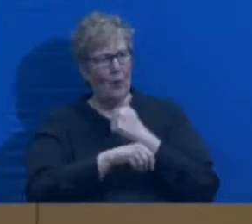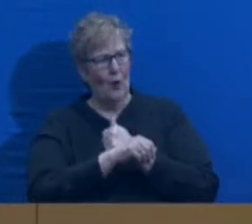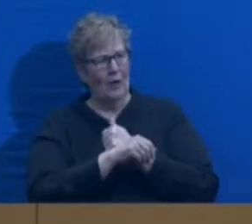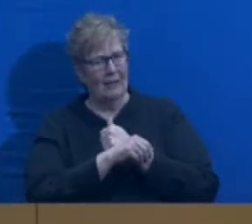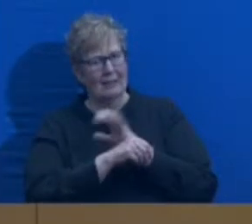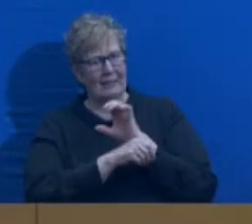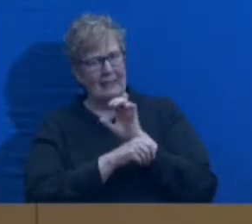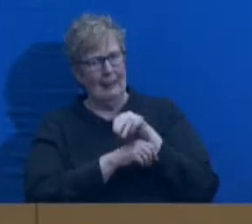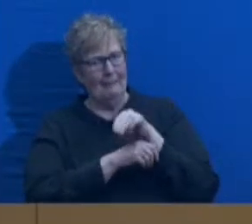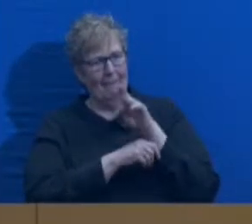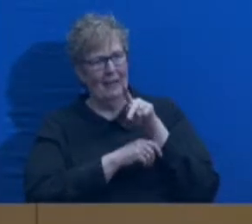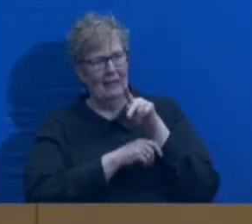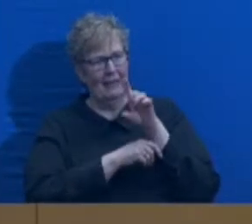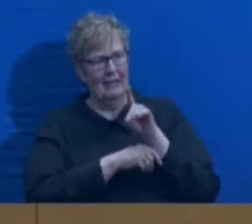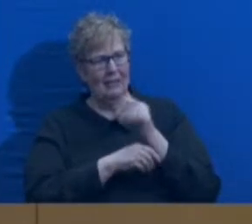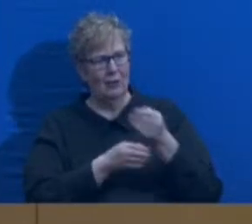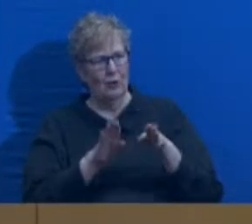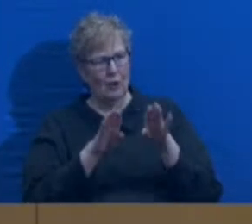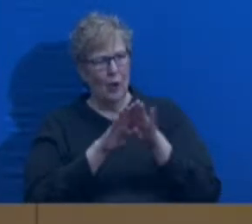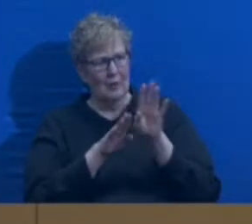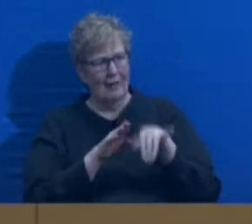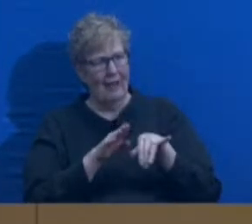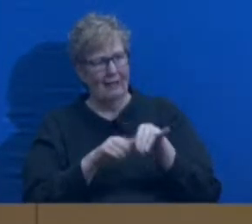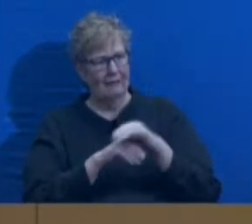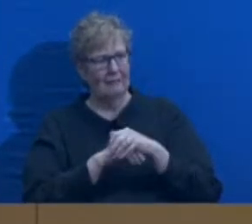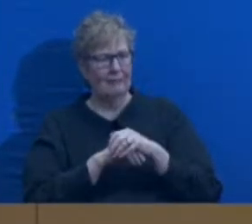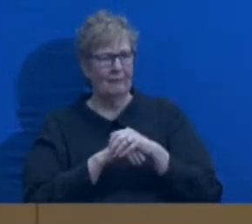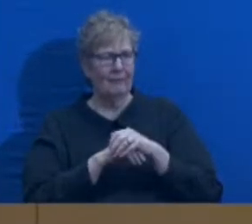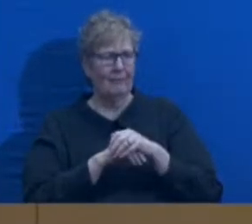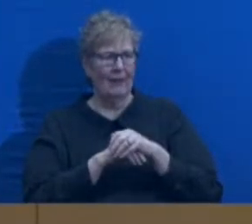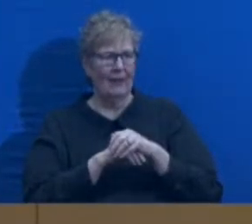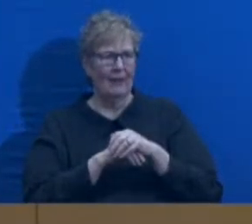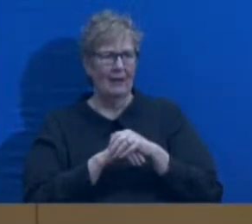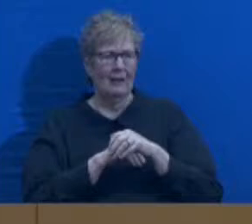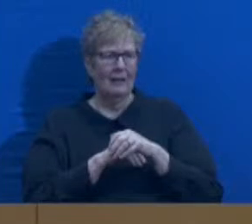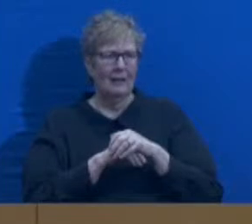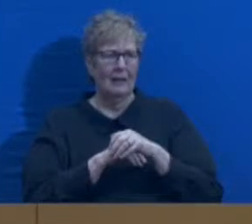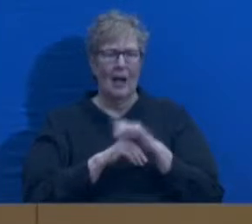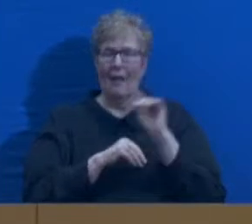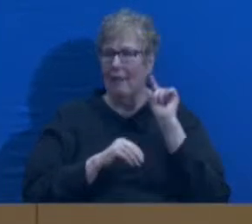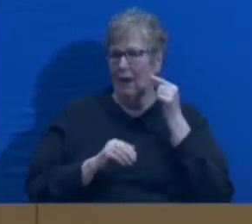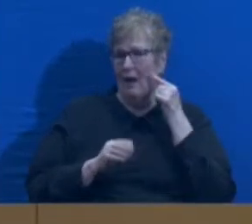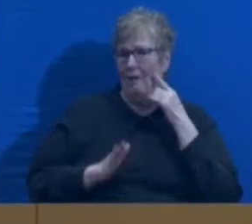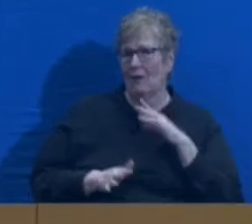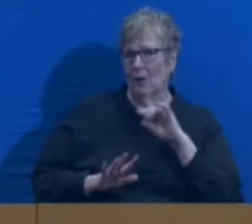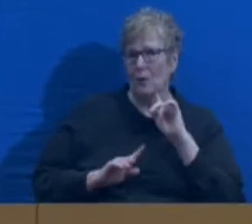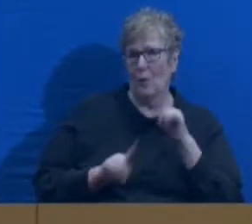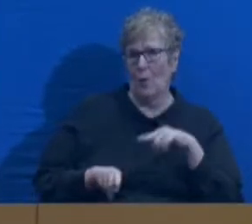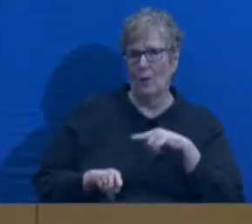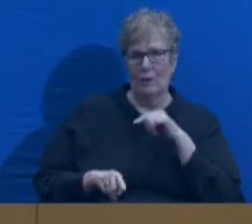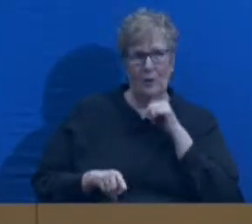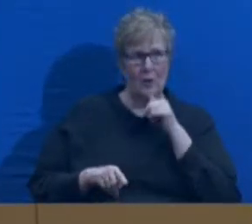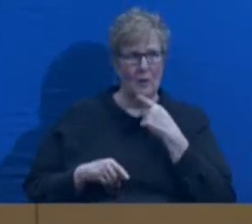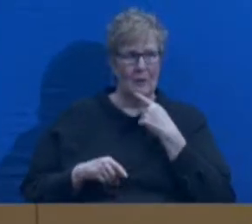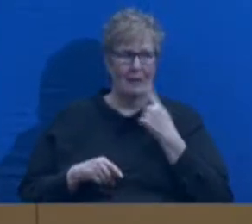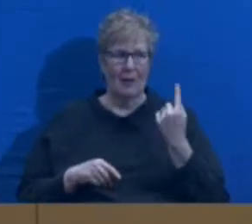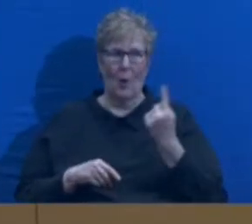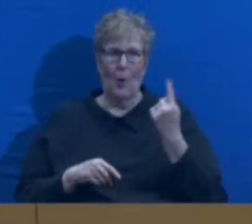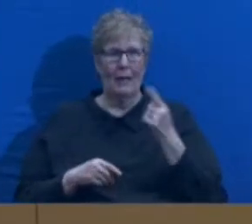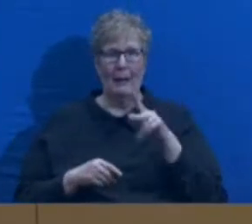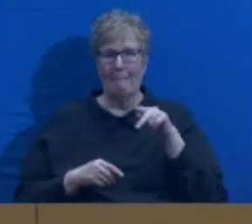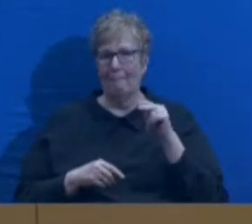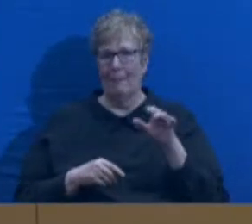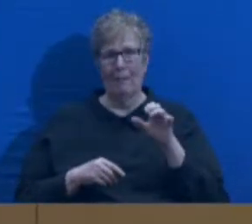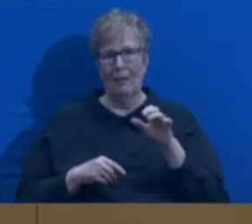does CMPD have to shut that down? Well, it's, the governor's orders don't extend just to the